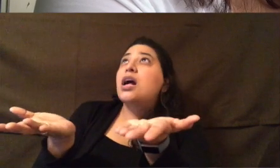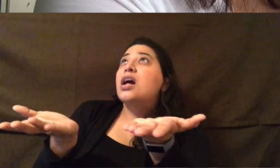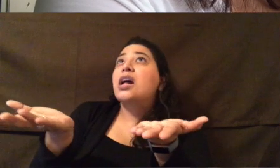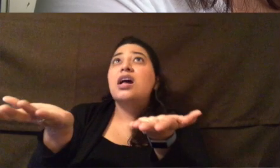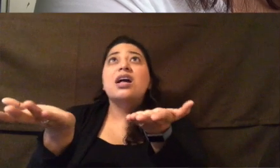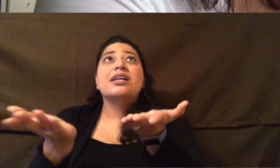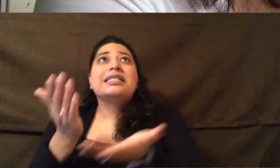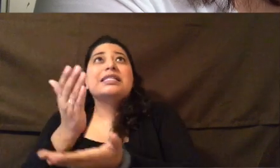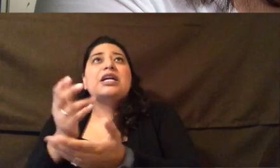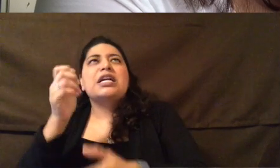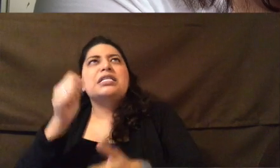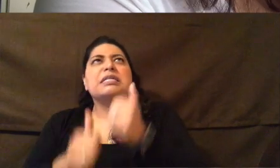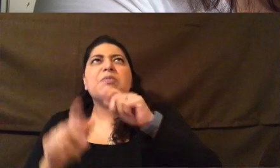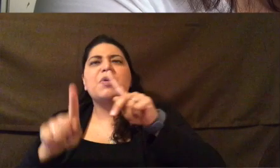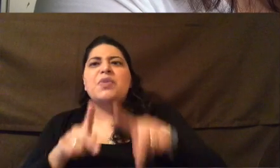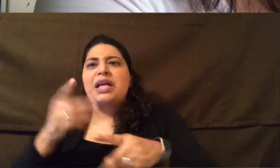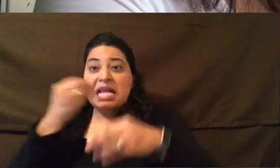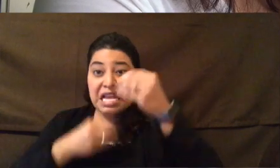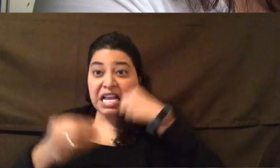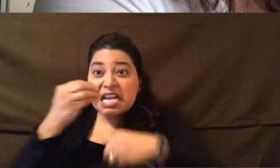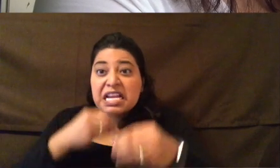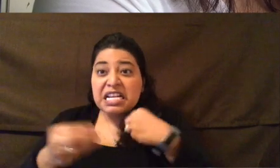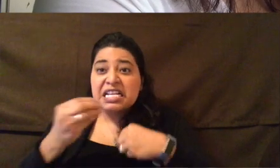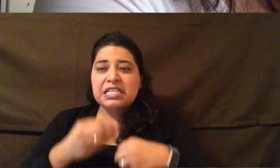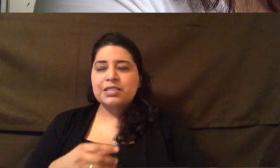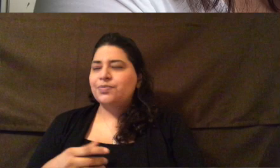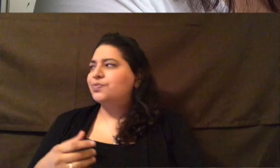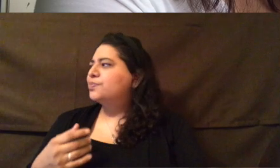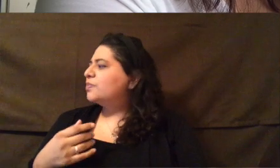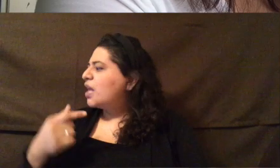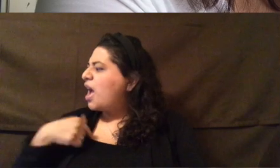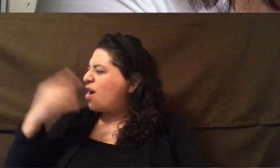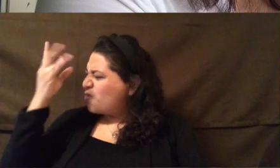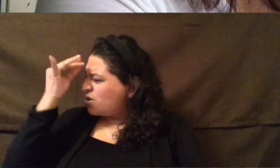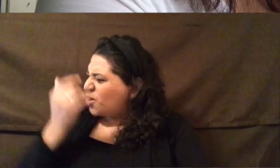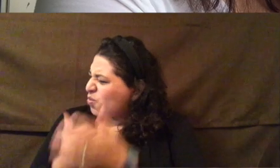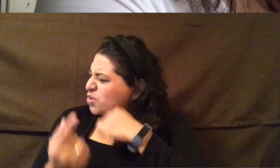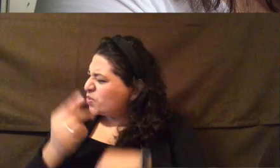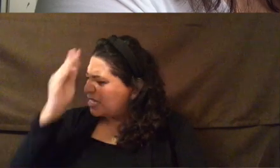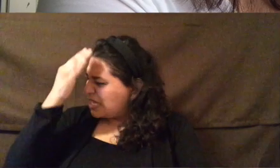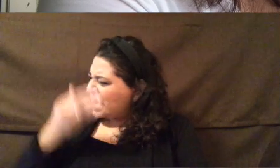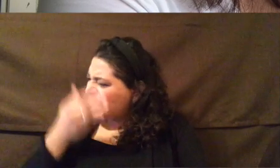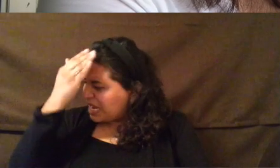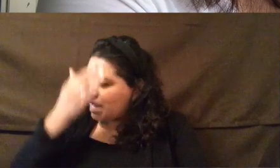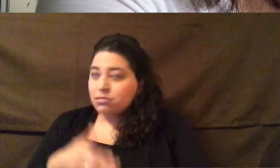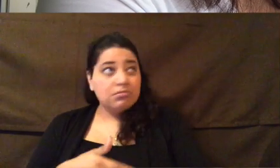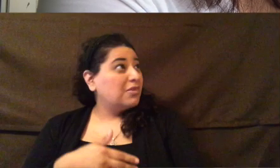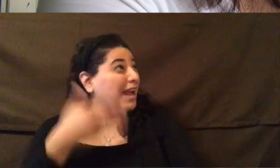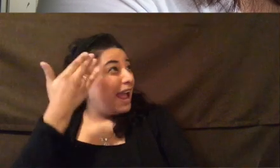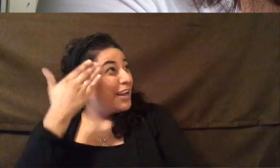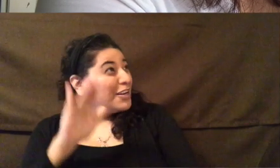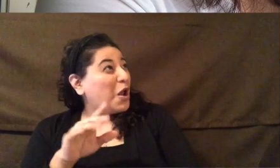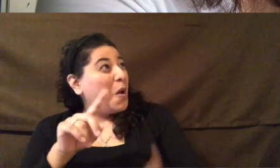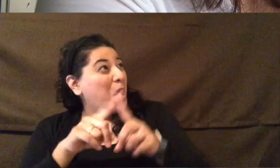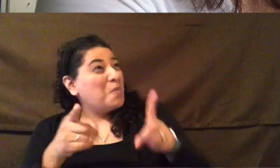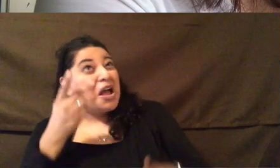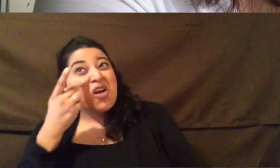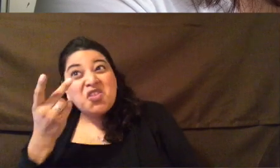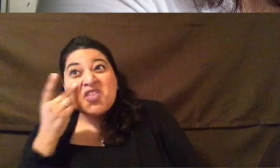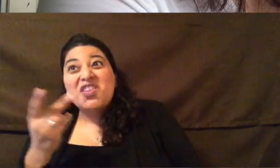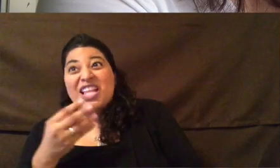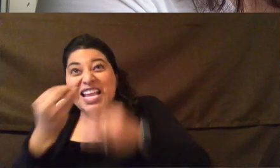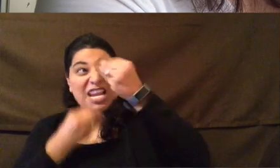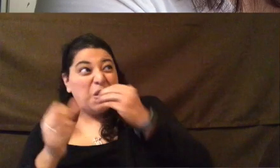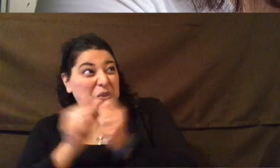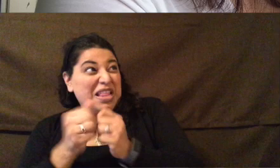crowded wooden tables. "I wonder which one is the knight," said Jack. "I don't know," whispered Annie, "but they're eating with